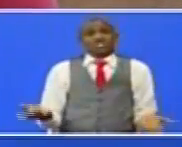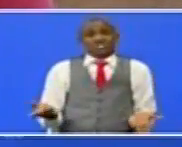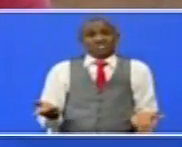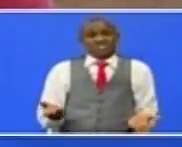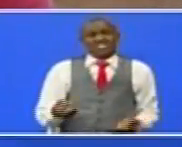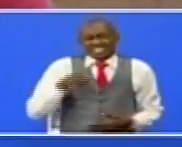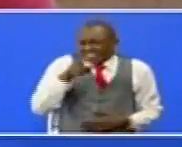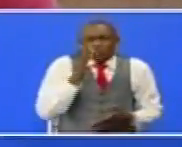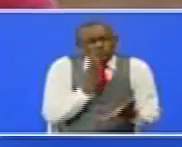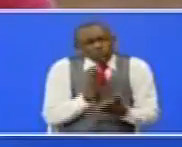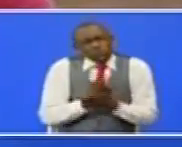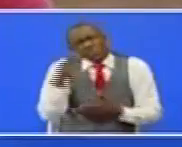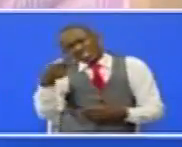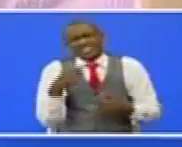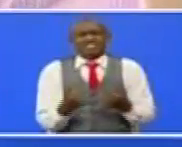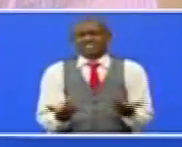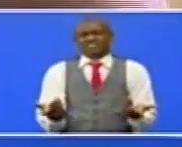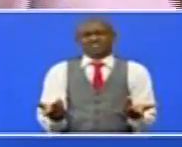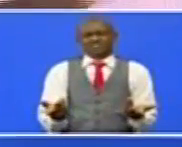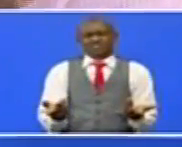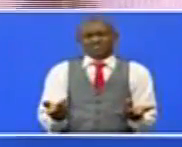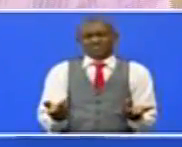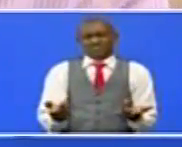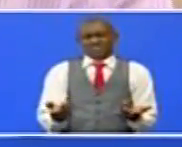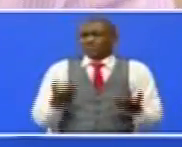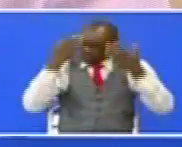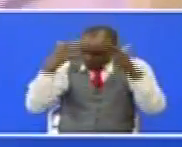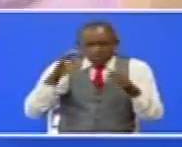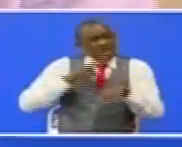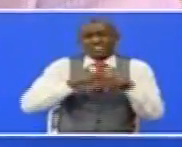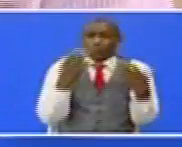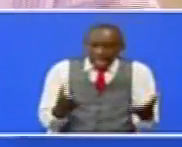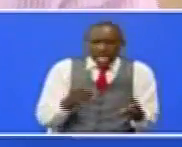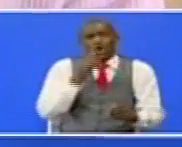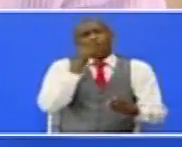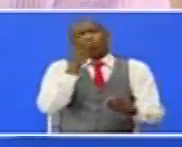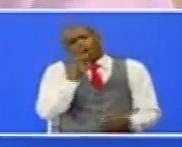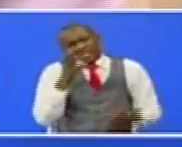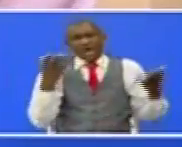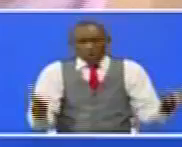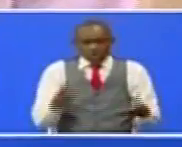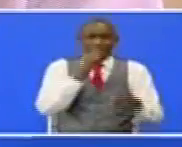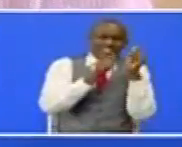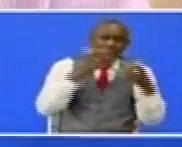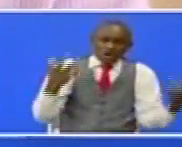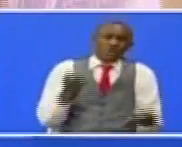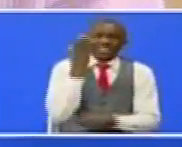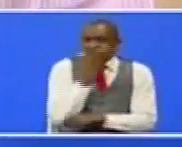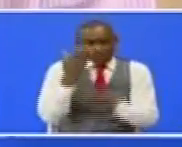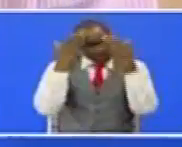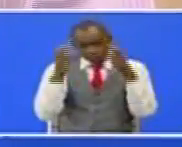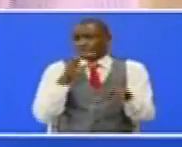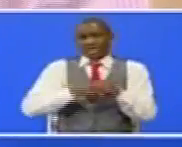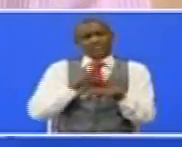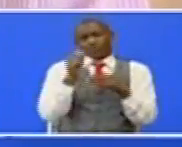and what in fact causes it. Atujui tunapata wapi kwa maji ama kwa maziwa ama kwa nyama ama kwa